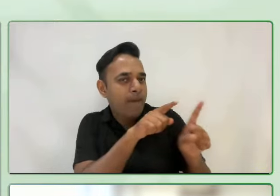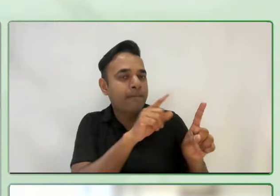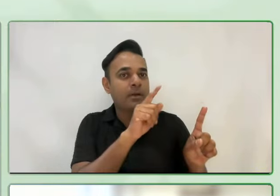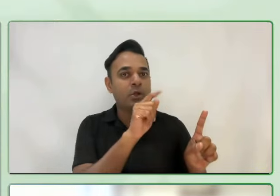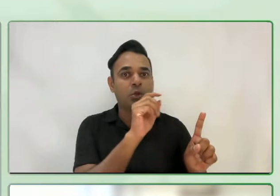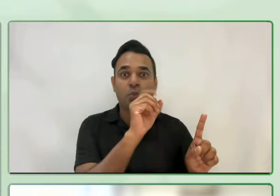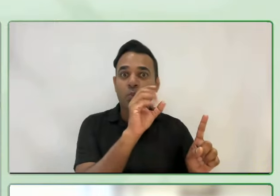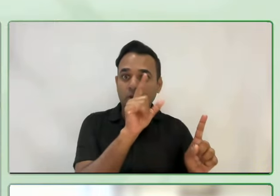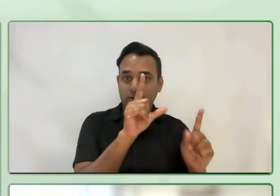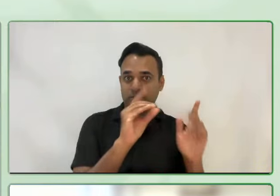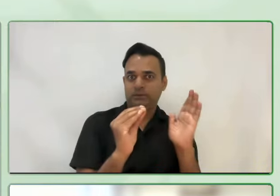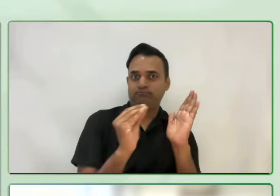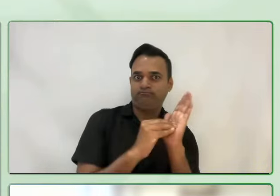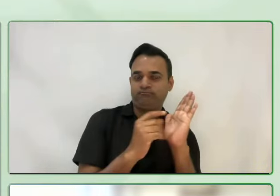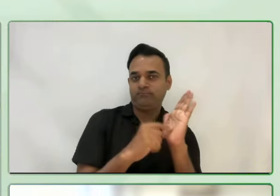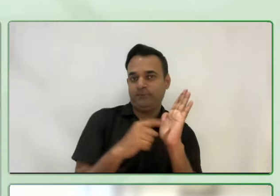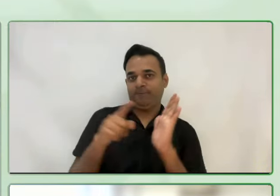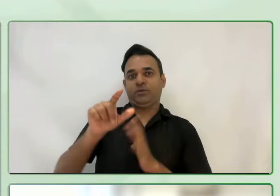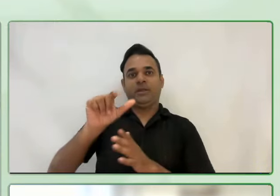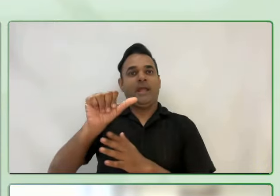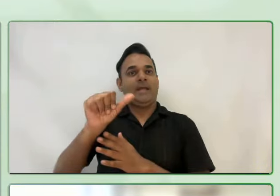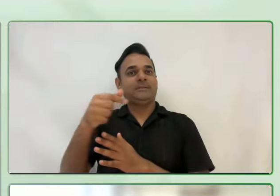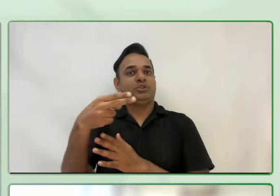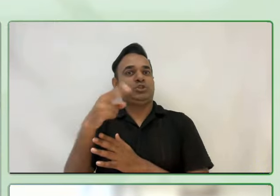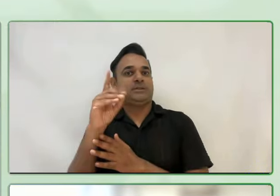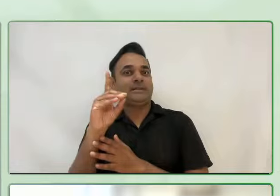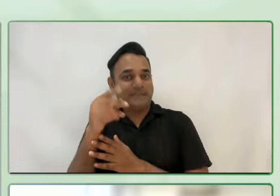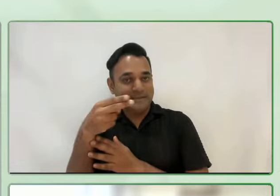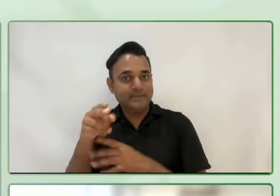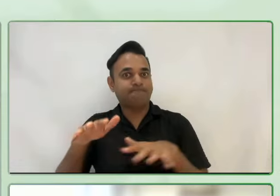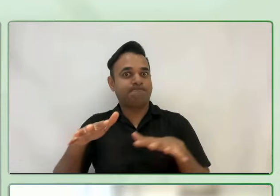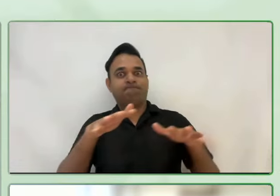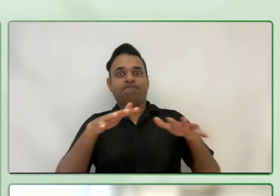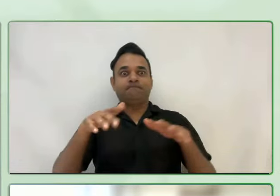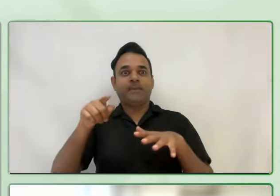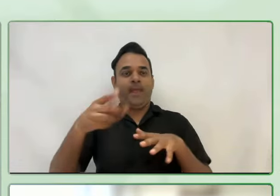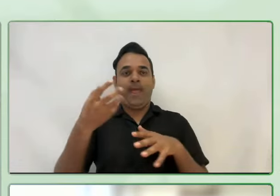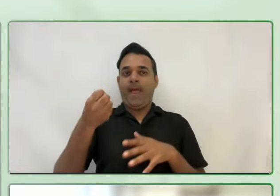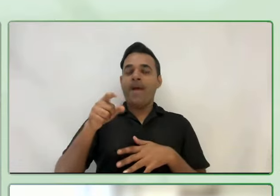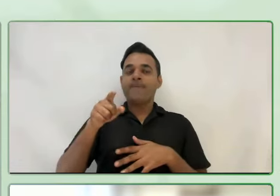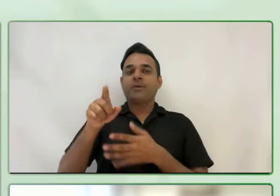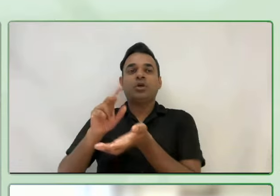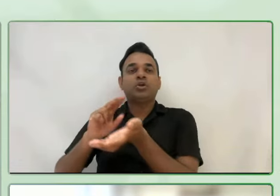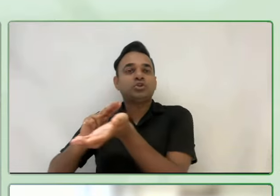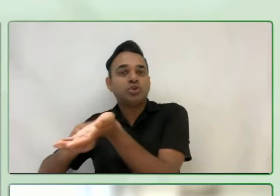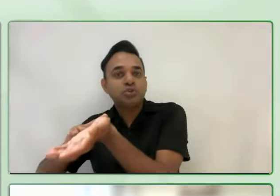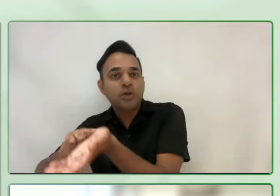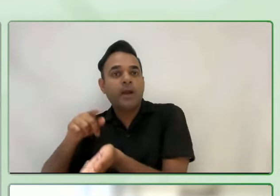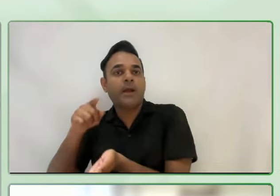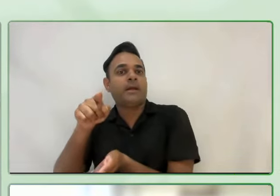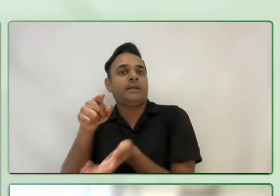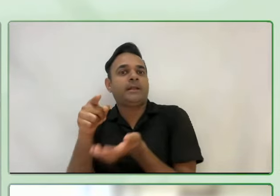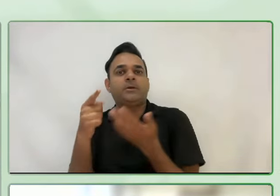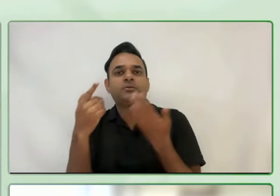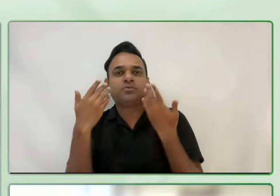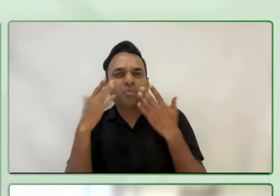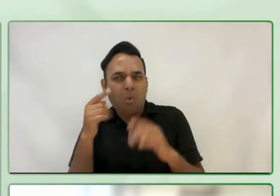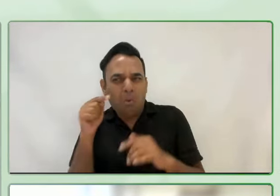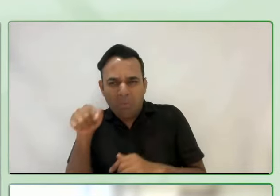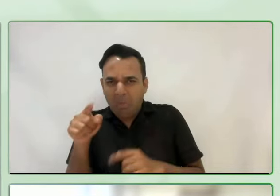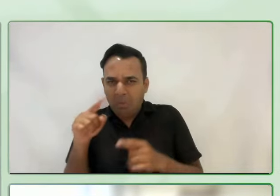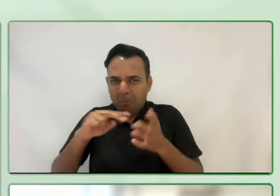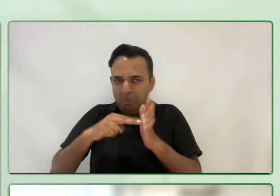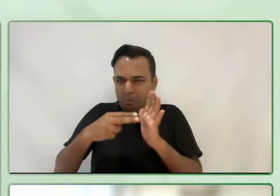Magic. Well, I wanted to come back, too, on the trust thing. I mean, you're familiar with companies like